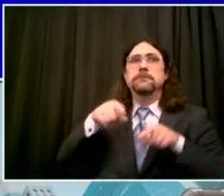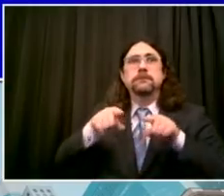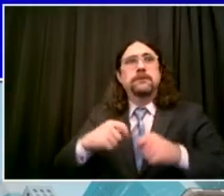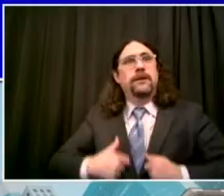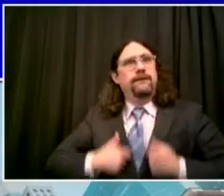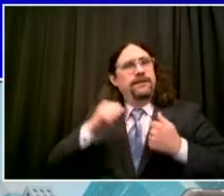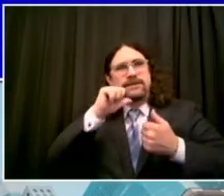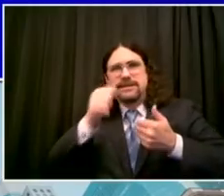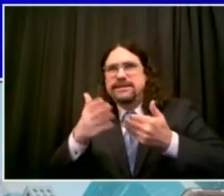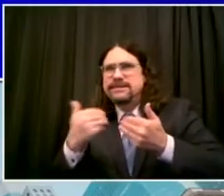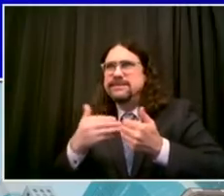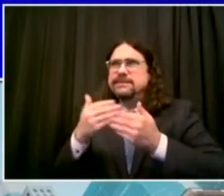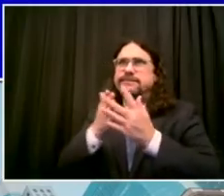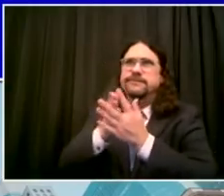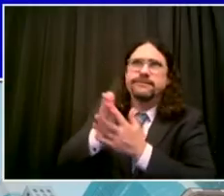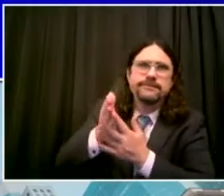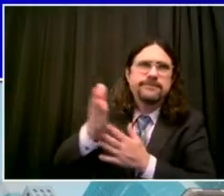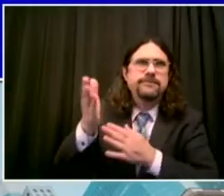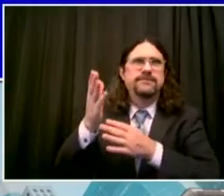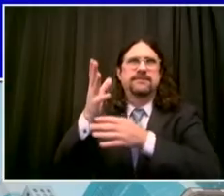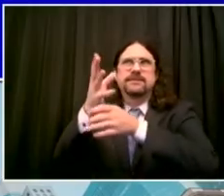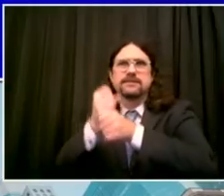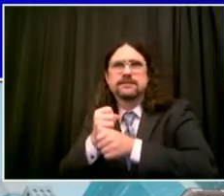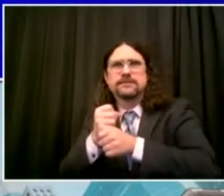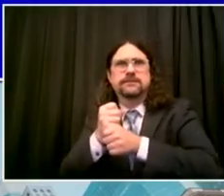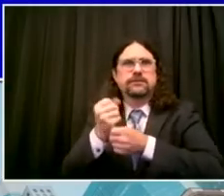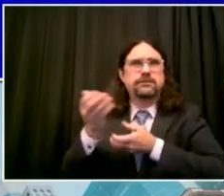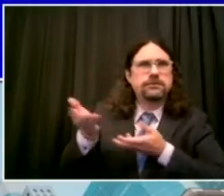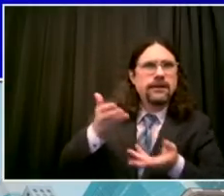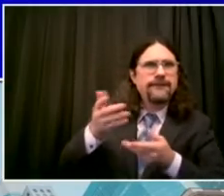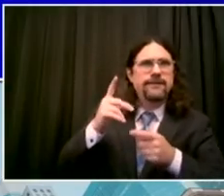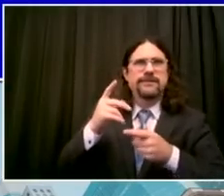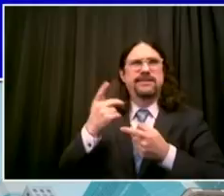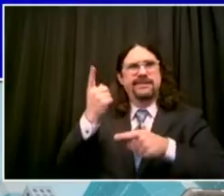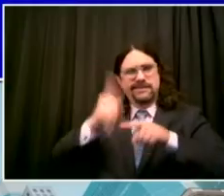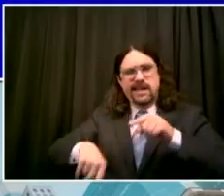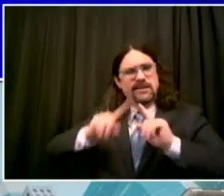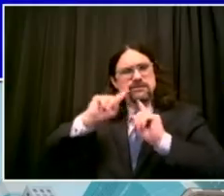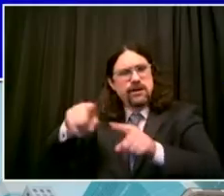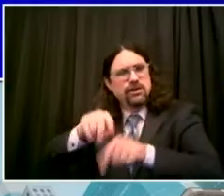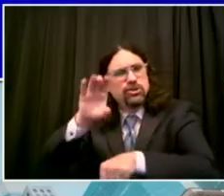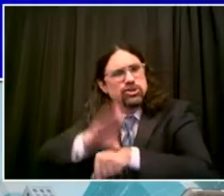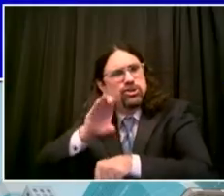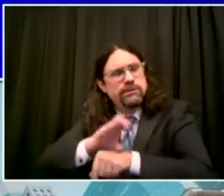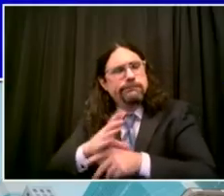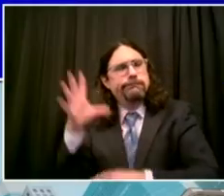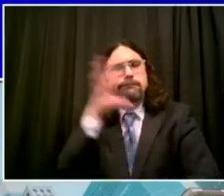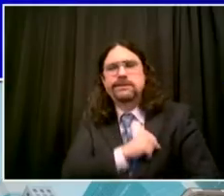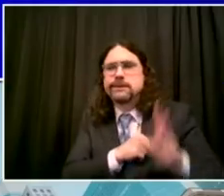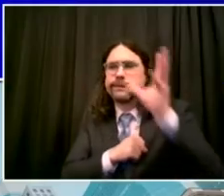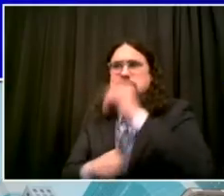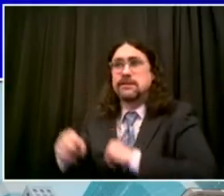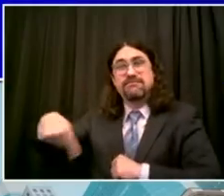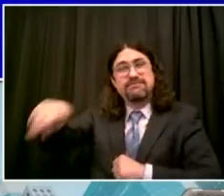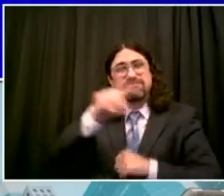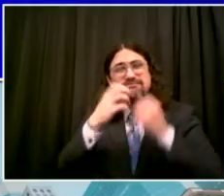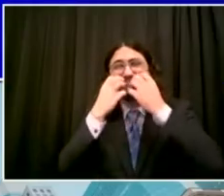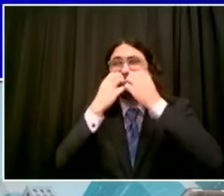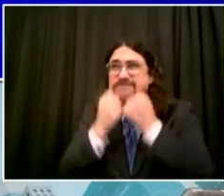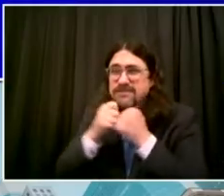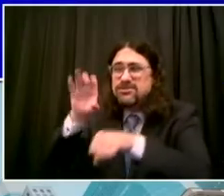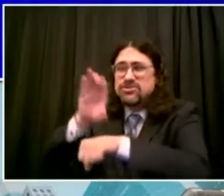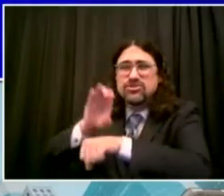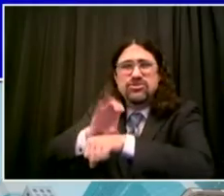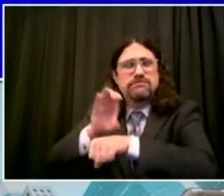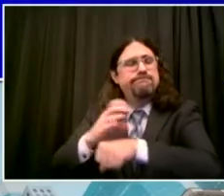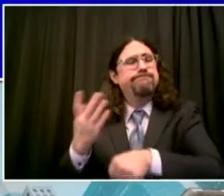to go to a church or a mosque or a synagogue, to be together, to pray together. So much of what has made up the life of this city